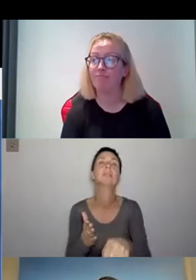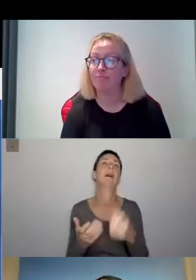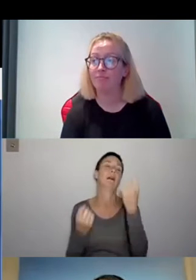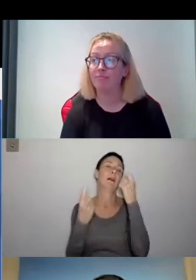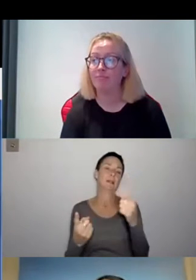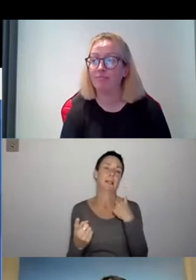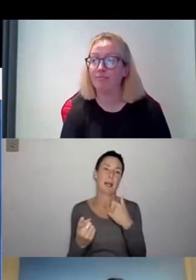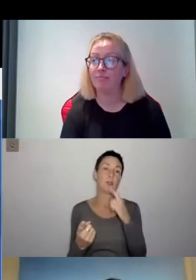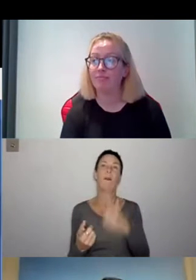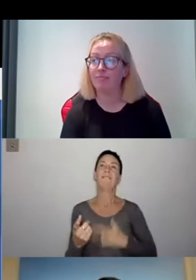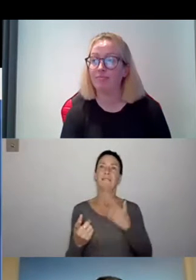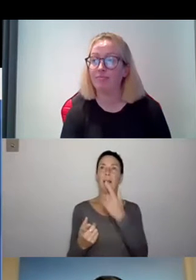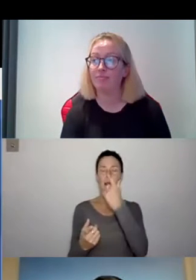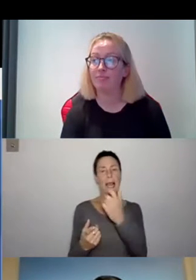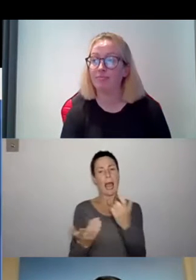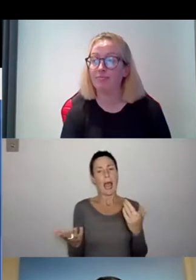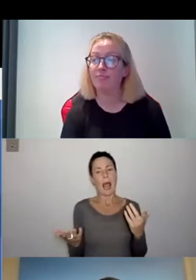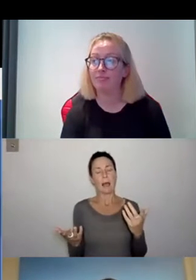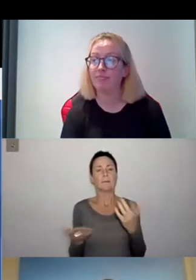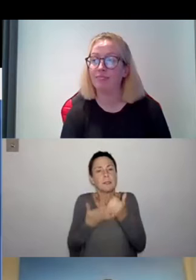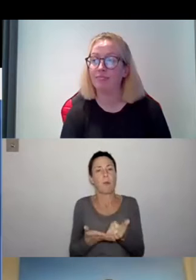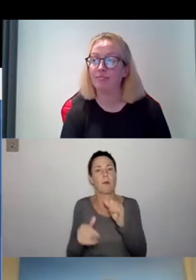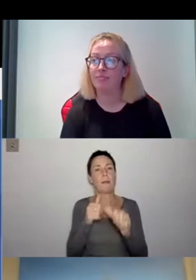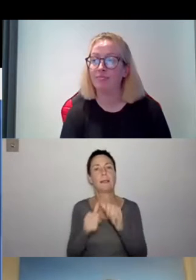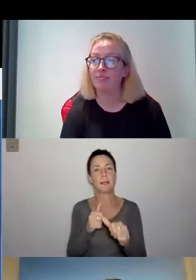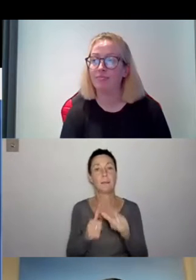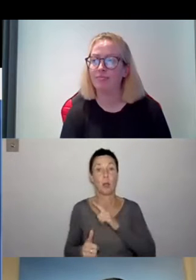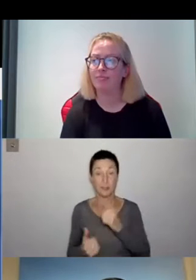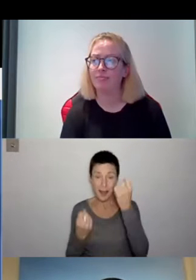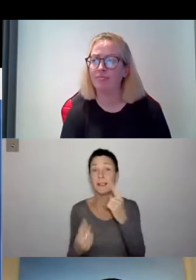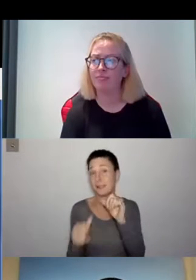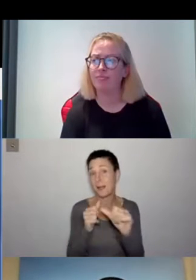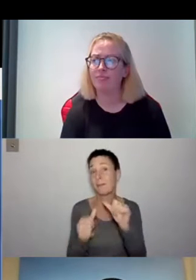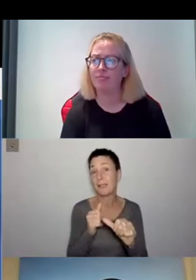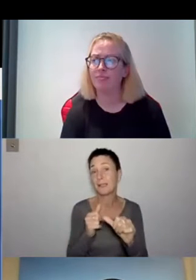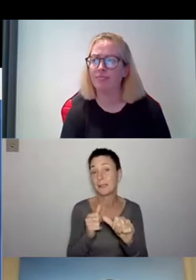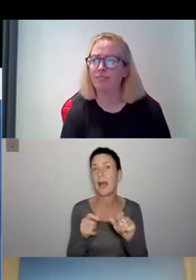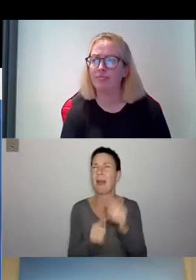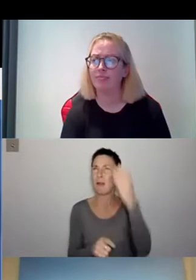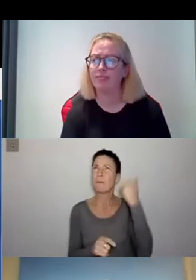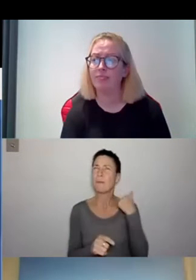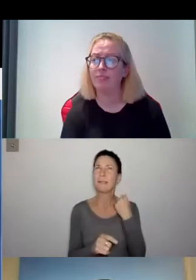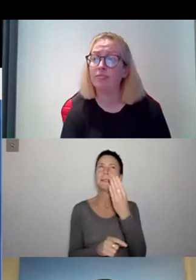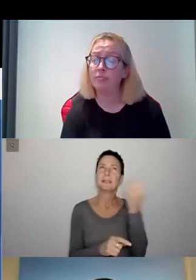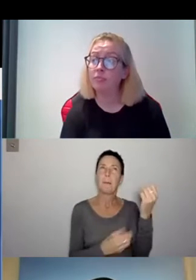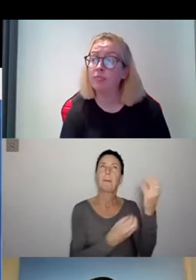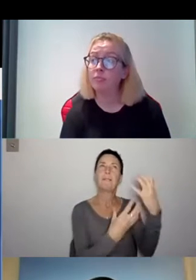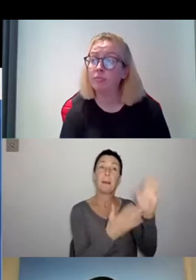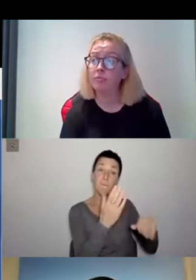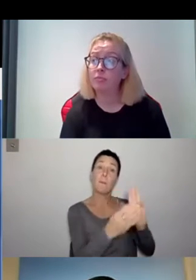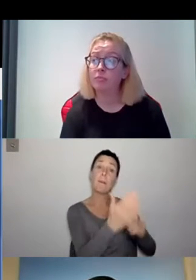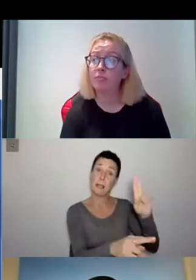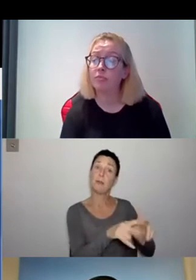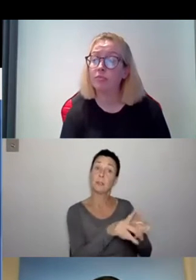more able to support them. Oh, that reminds me, I also got some feedback from parents of cochlear